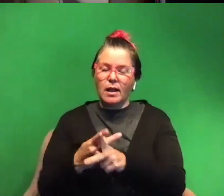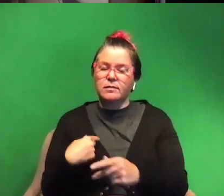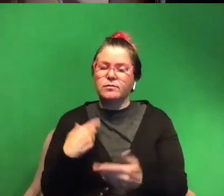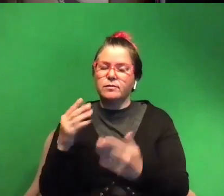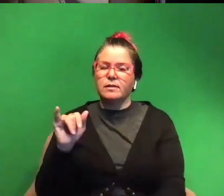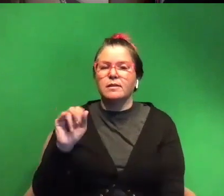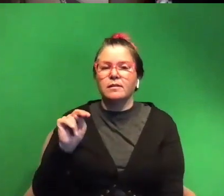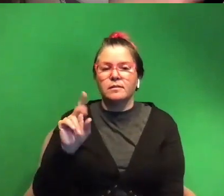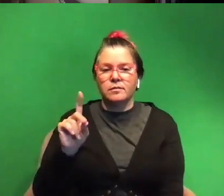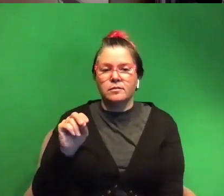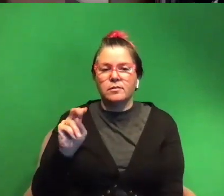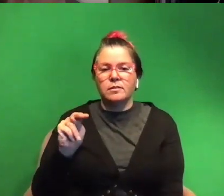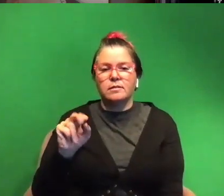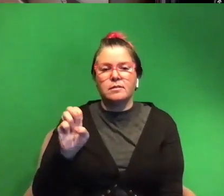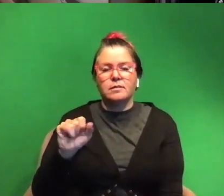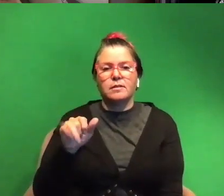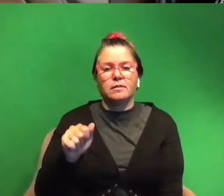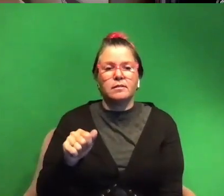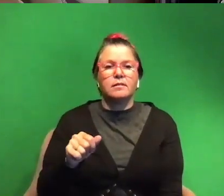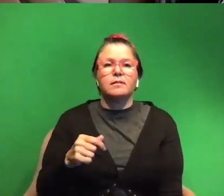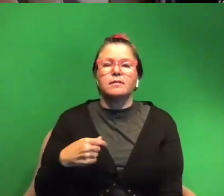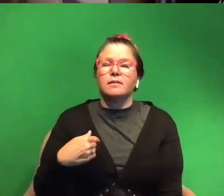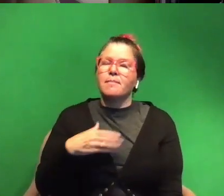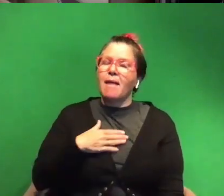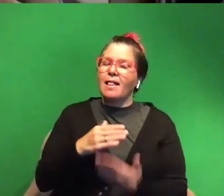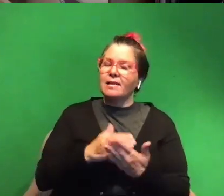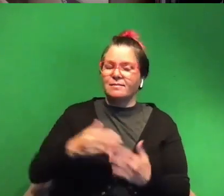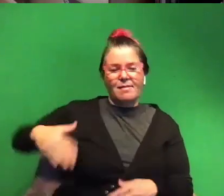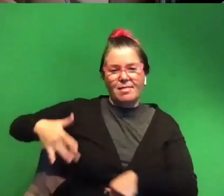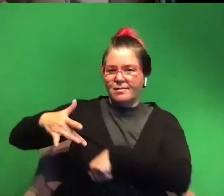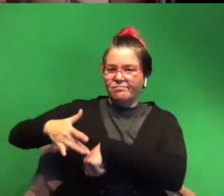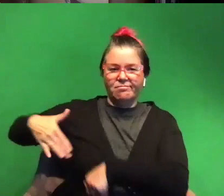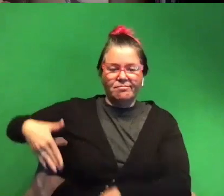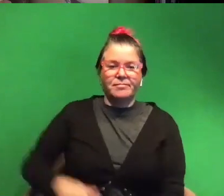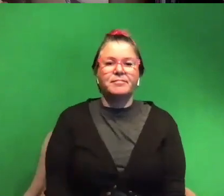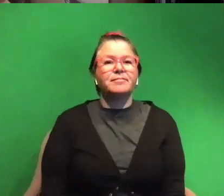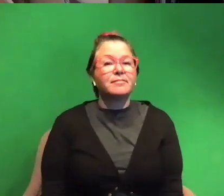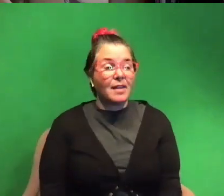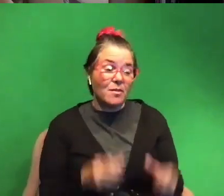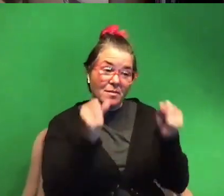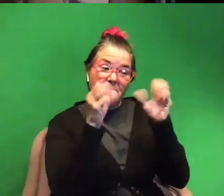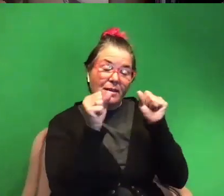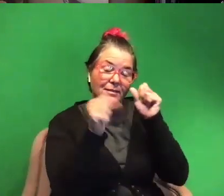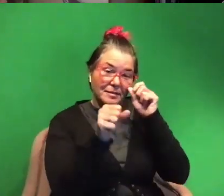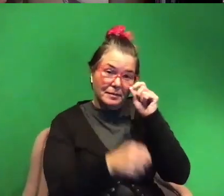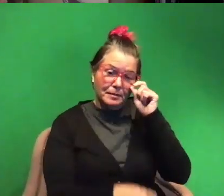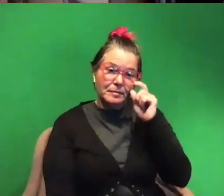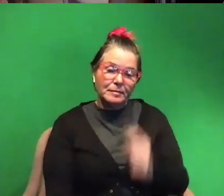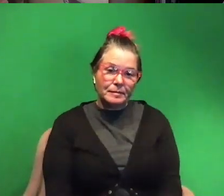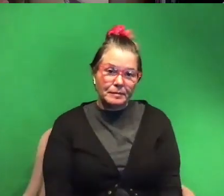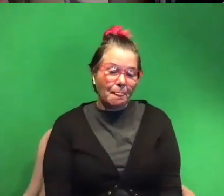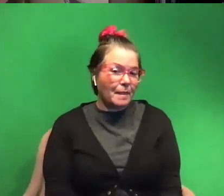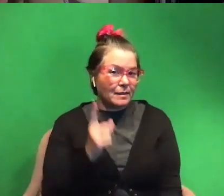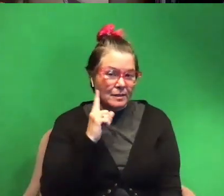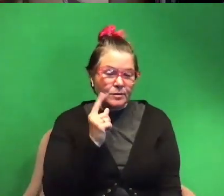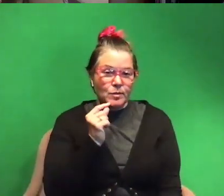Indonesia. Gotcha. Which is also on my bucket list. I've not yet been there. Yeah, that would be amazing. Yeah, I think it sounds really